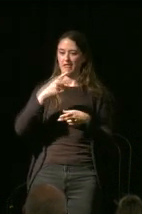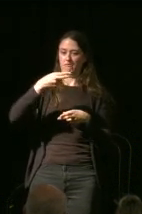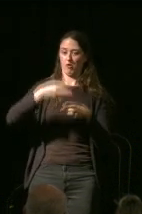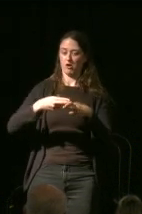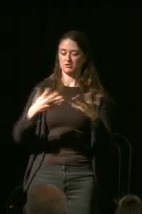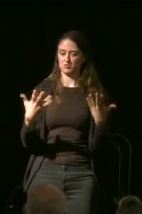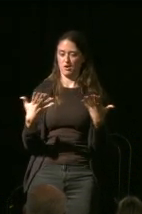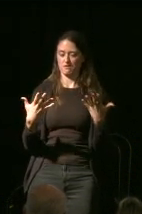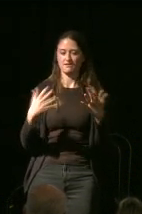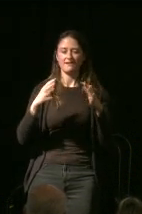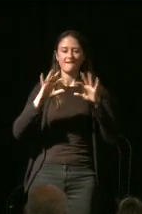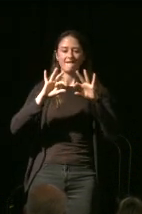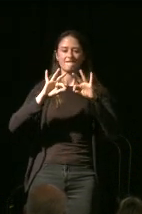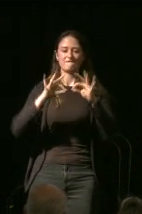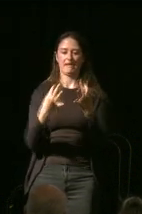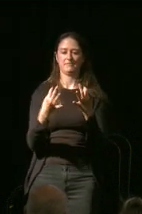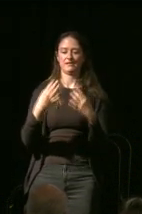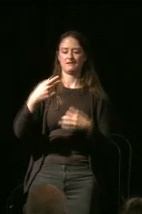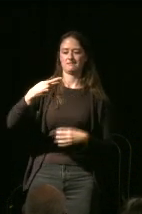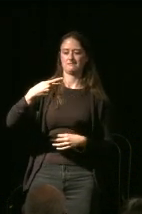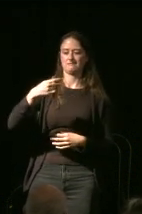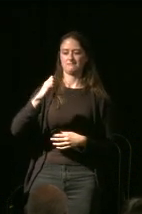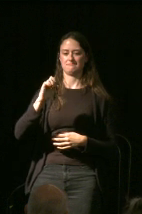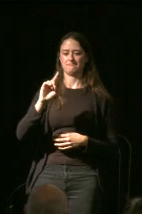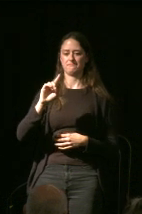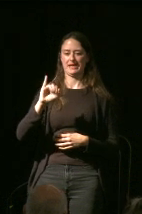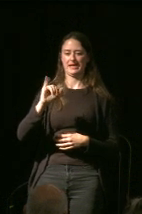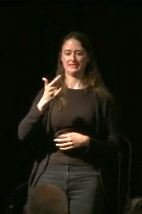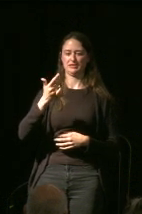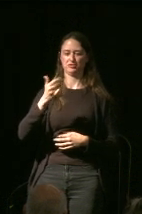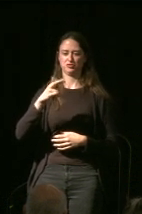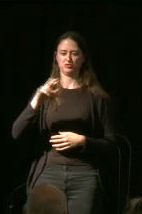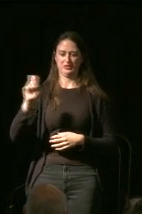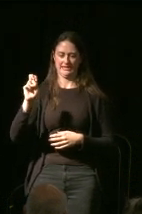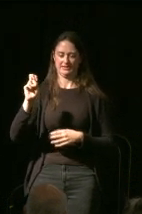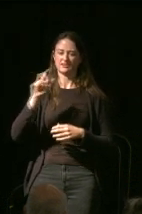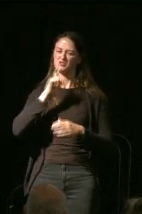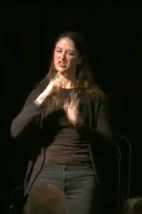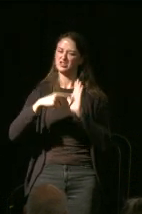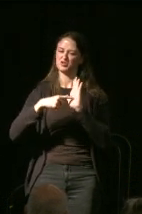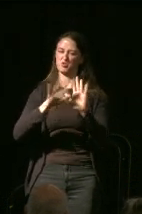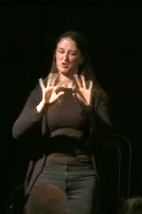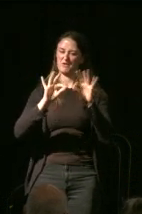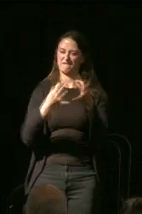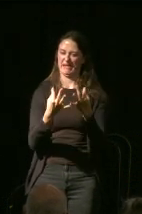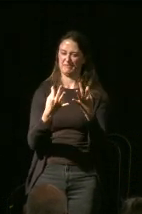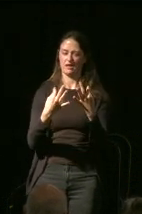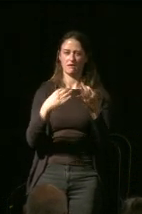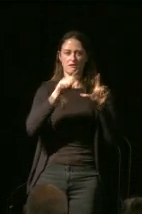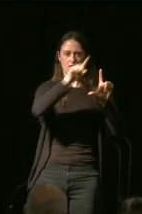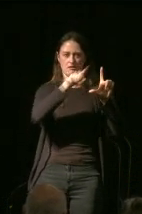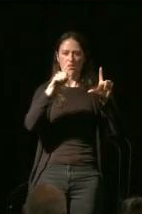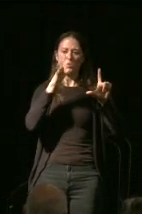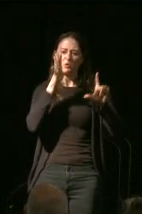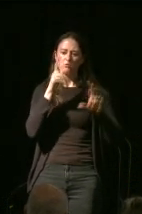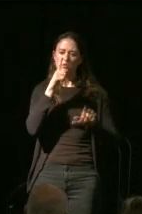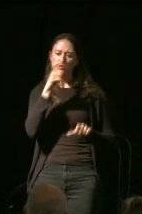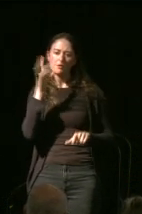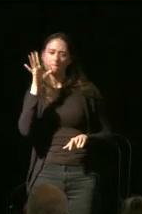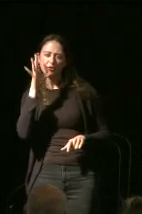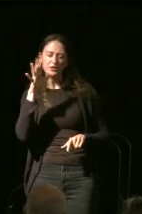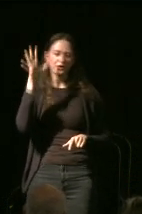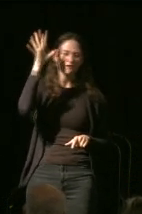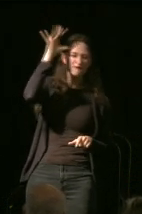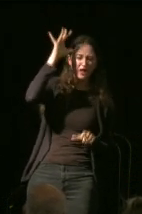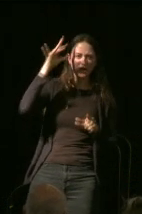interpret your gene results and implications for your family members in your family tree when your results come back. The circles represent